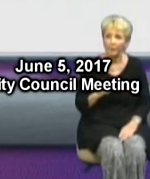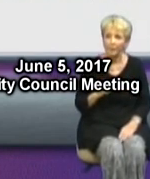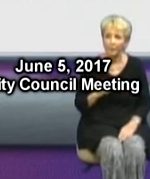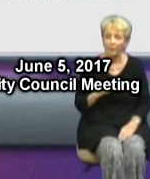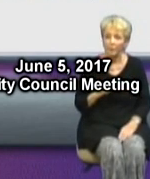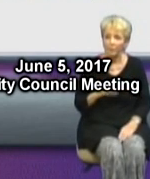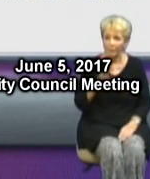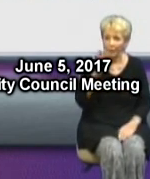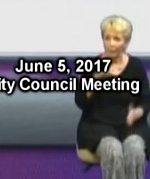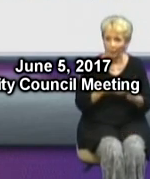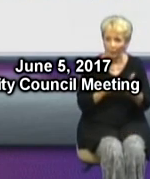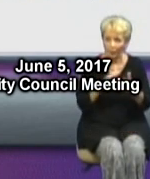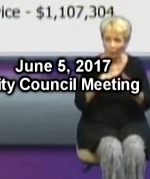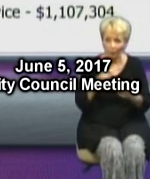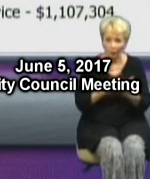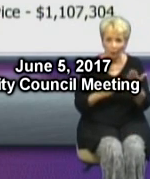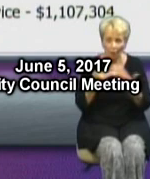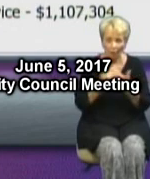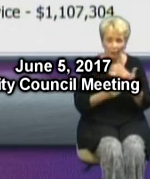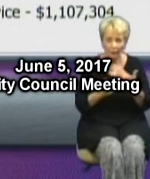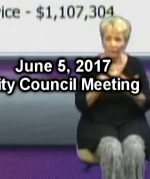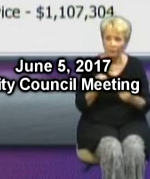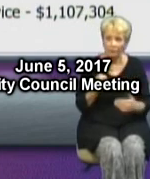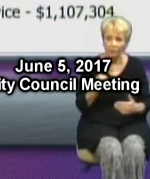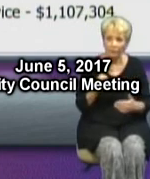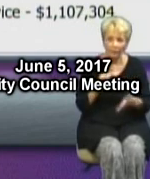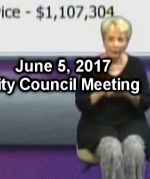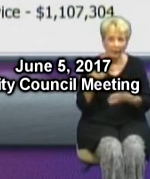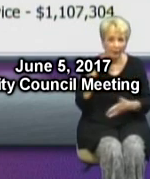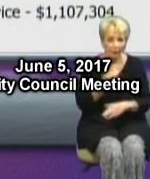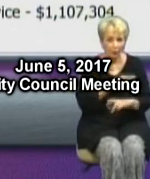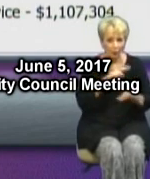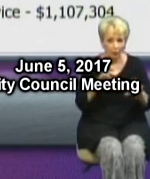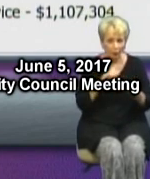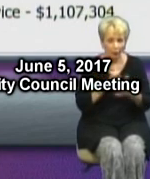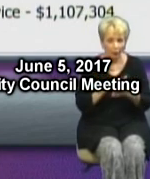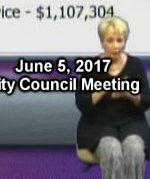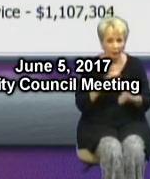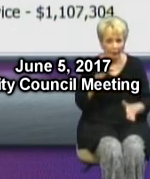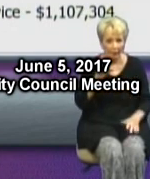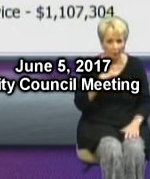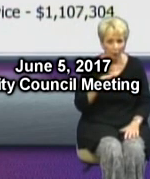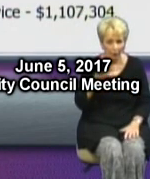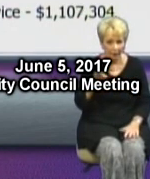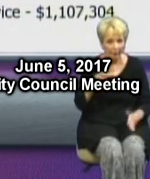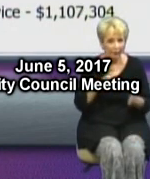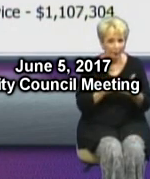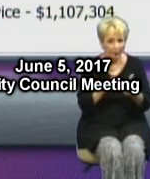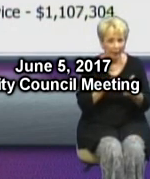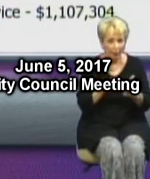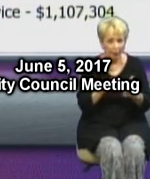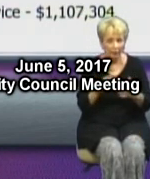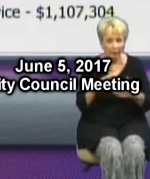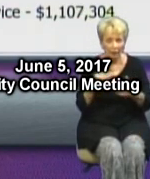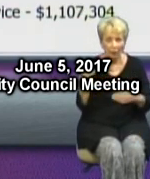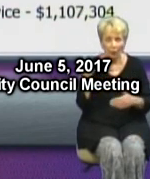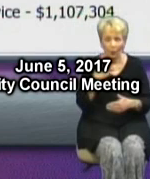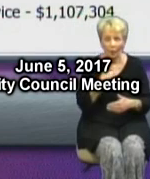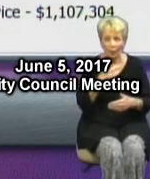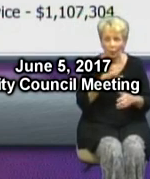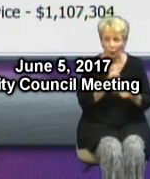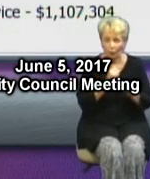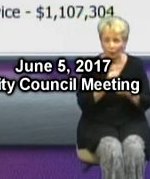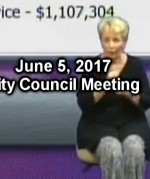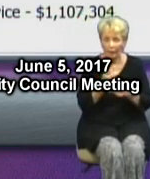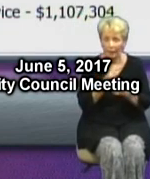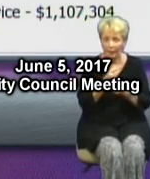The $9 million project, next slide please, that we're getting ready to do is actually $9.7 million and will require an annual